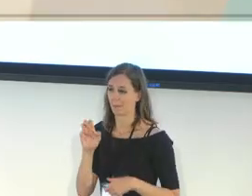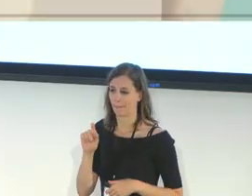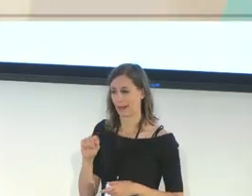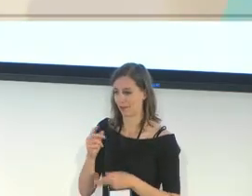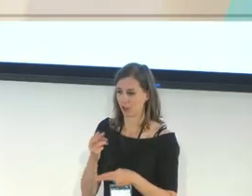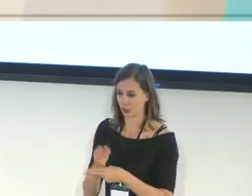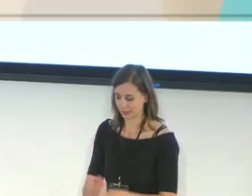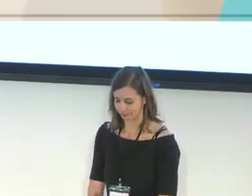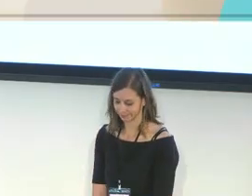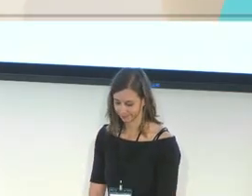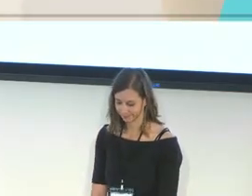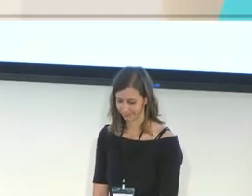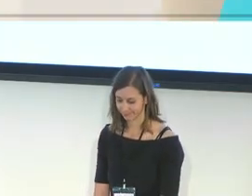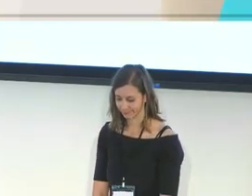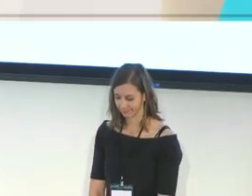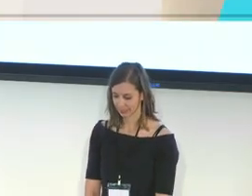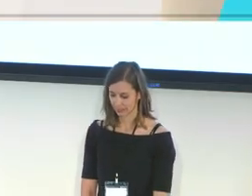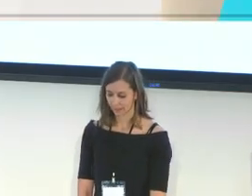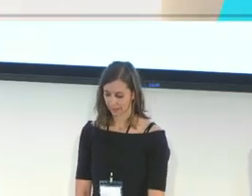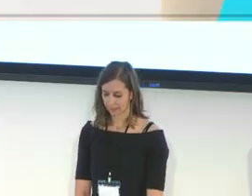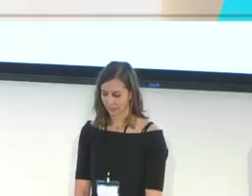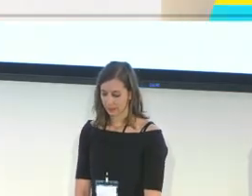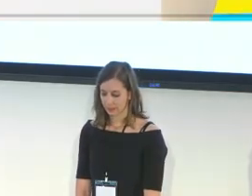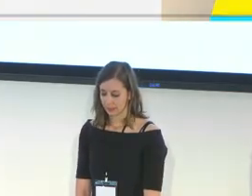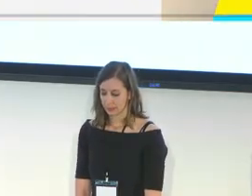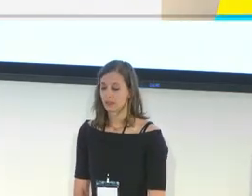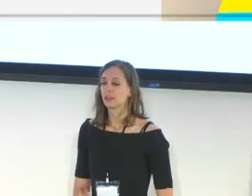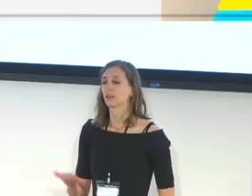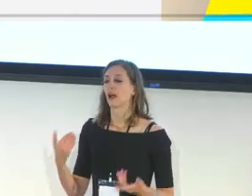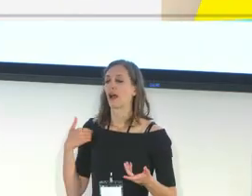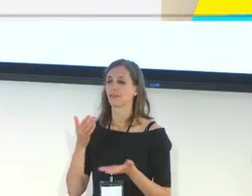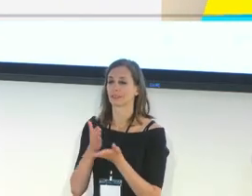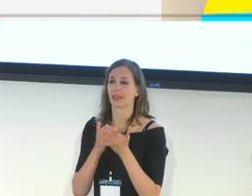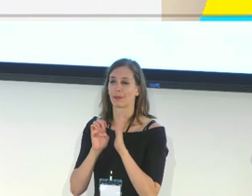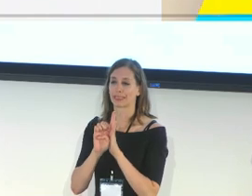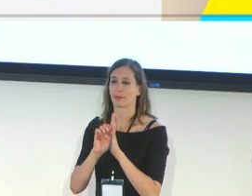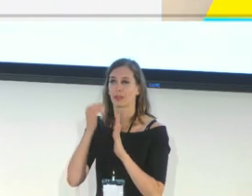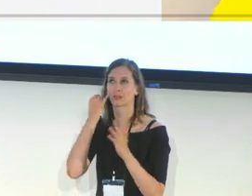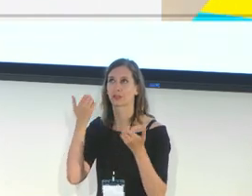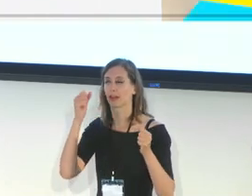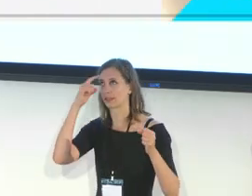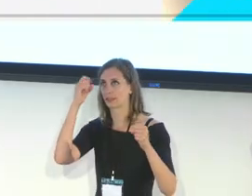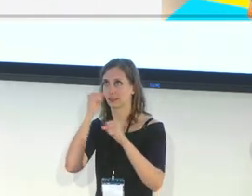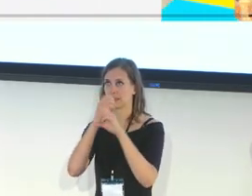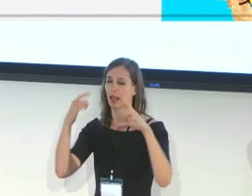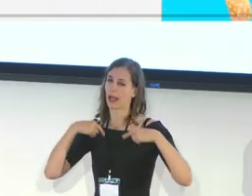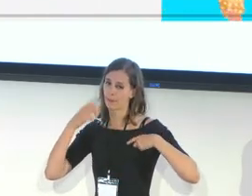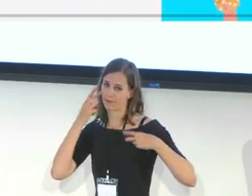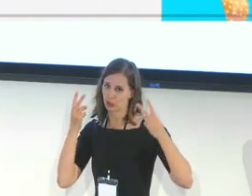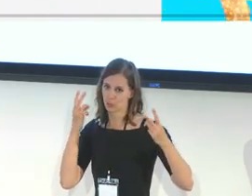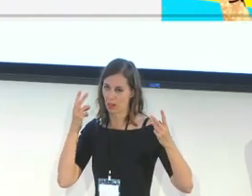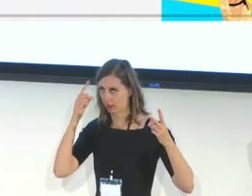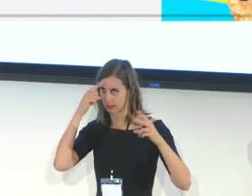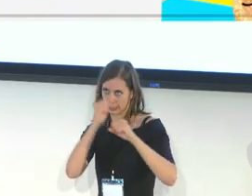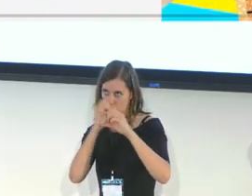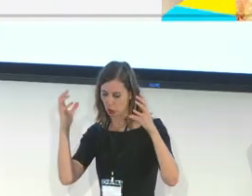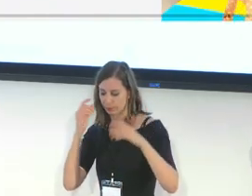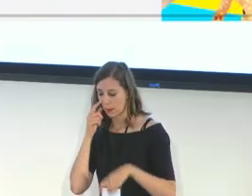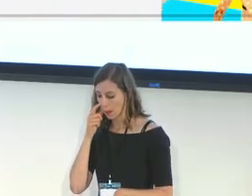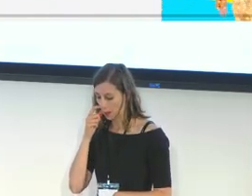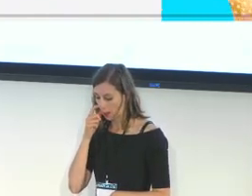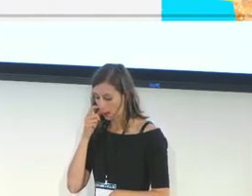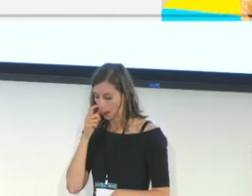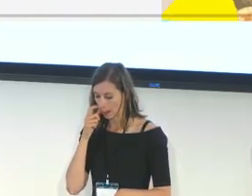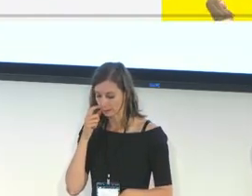And just some examples of things that we've built within that space in case you're trying to get your head around the visual bit, because I'm a very visual thinker. So at the top here, we have